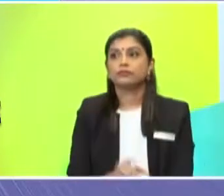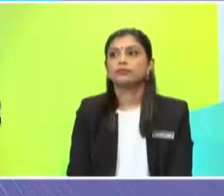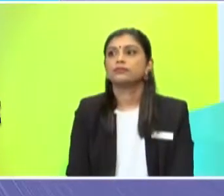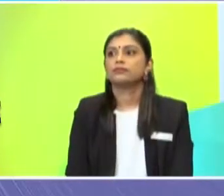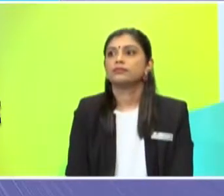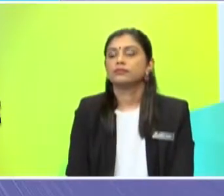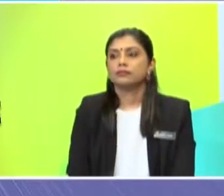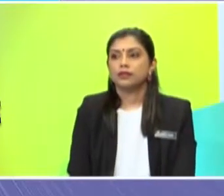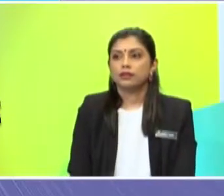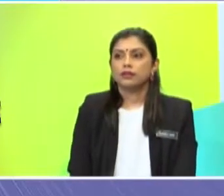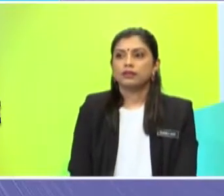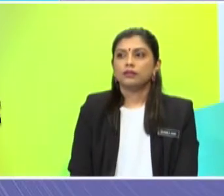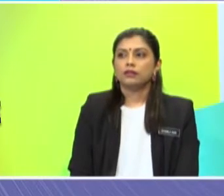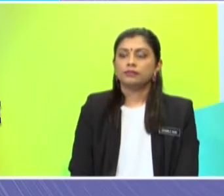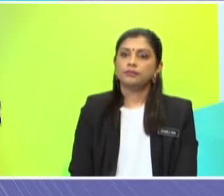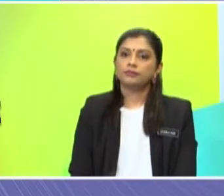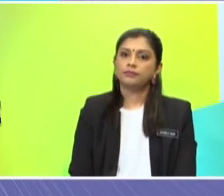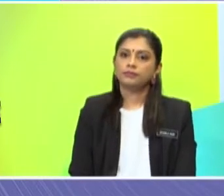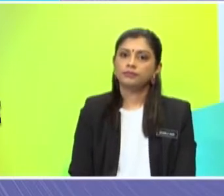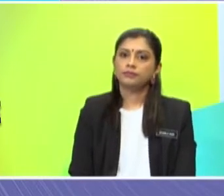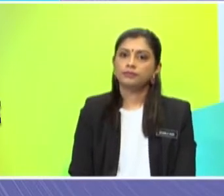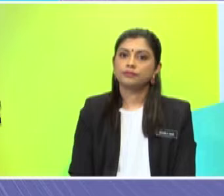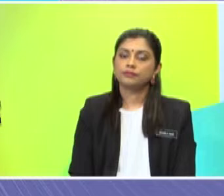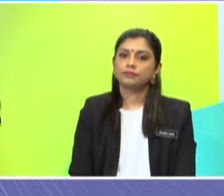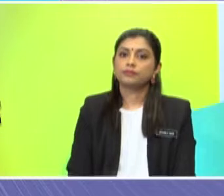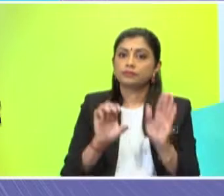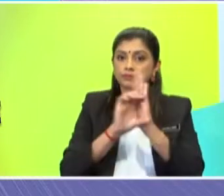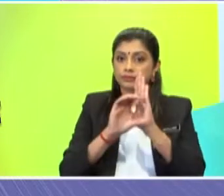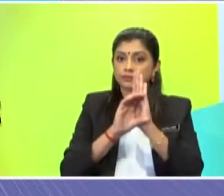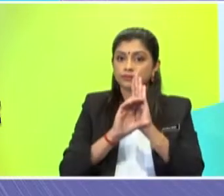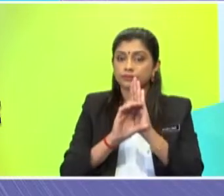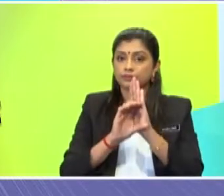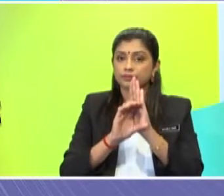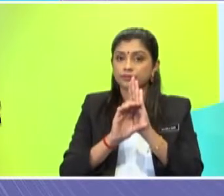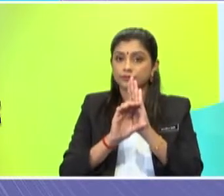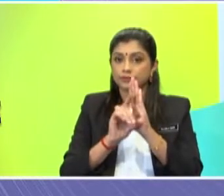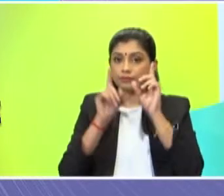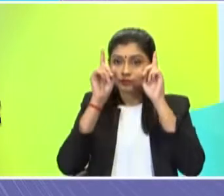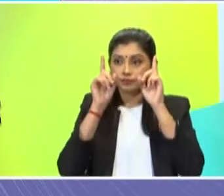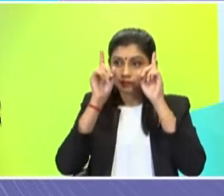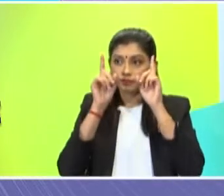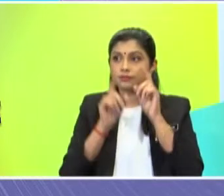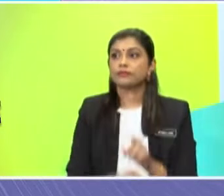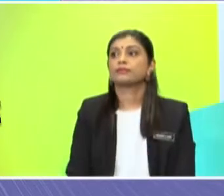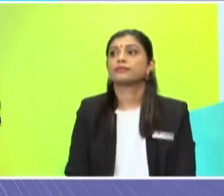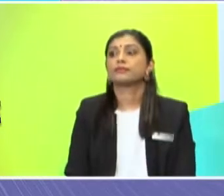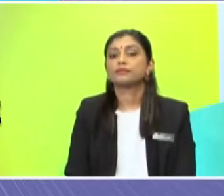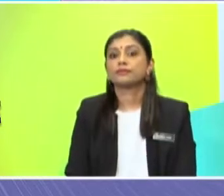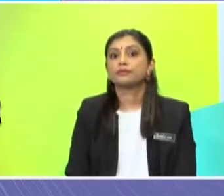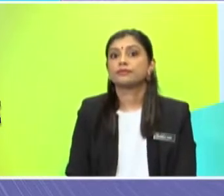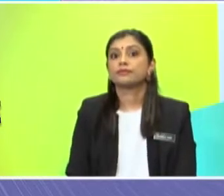my love to. Keep me updated. Make sure you write soon. Anyway, that's all for now. Write again